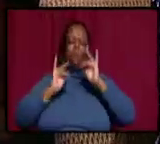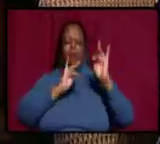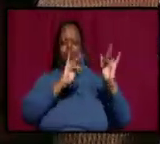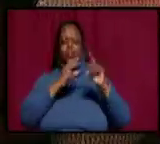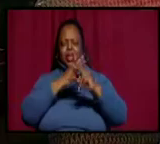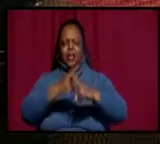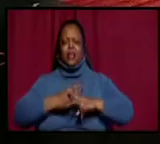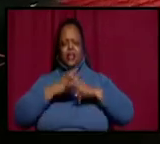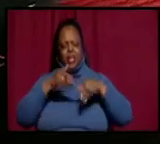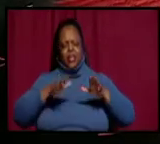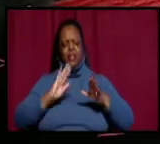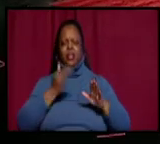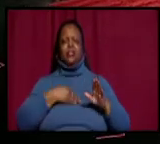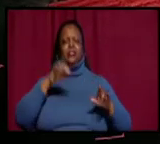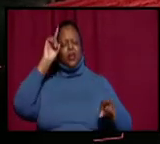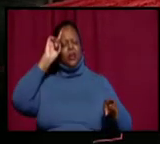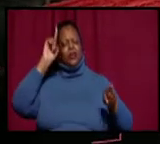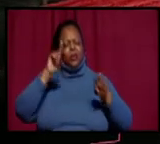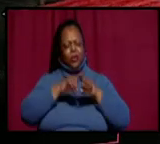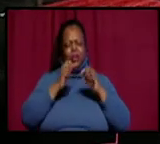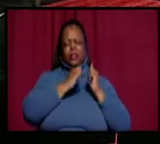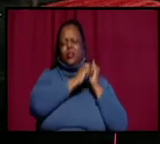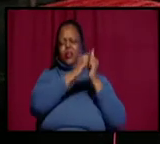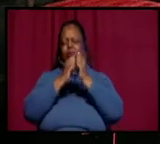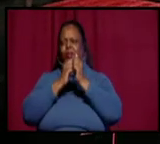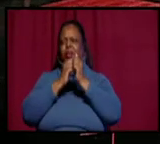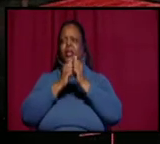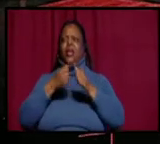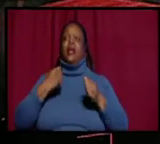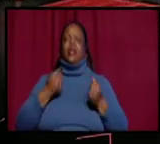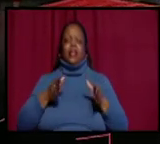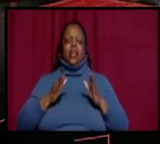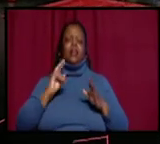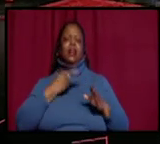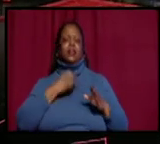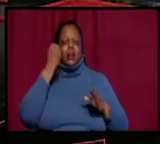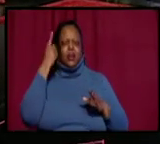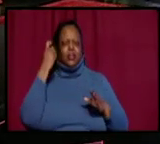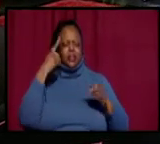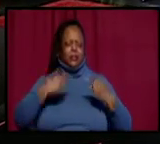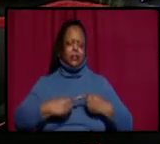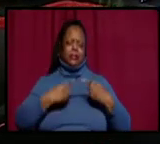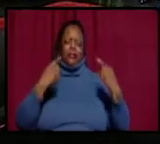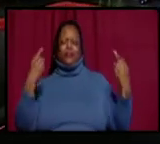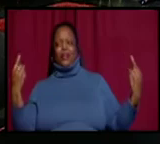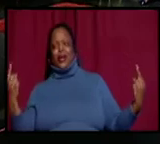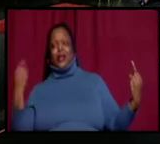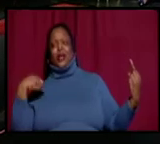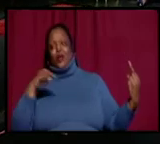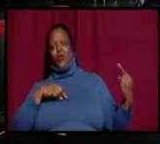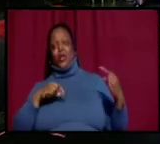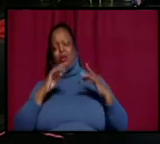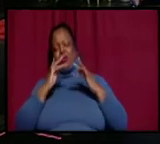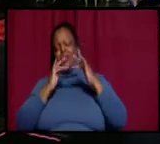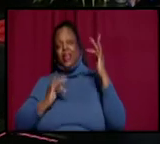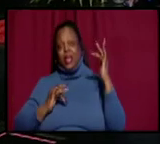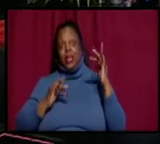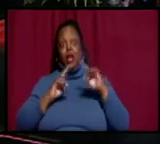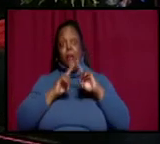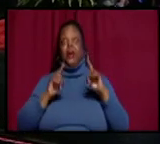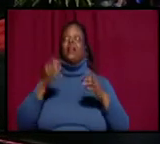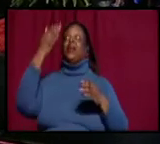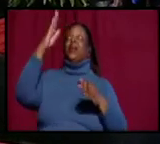let us be on one accord. Let us understand that divided we fall, but God, there is strength